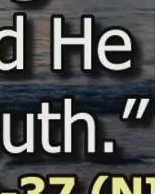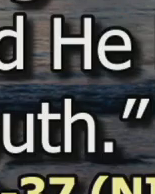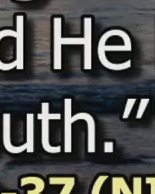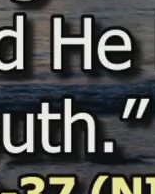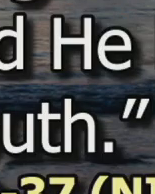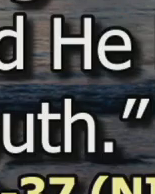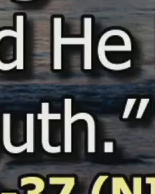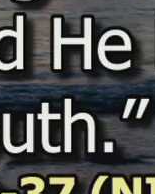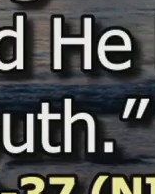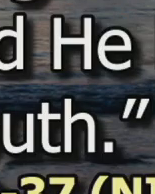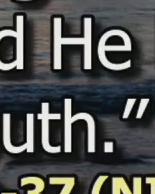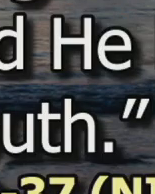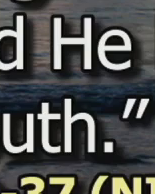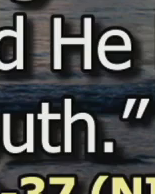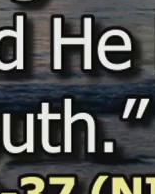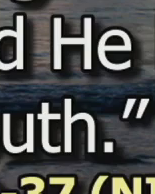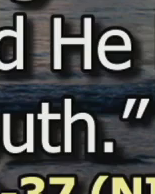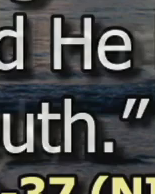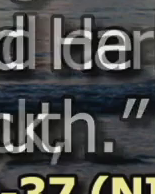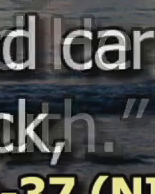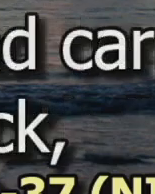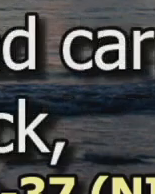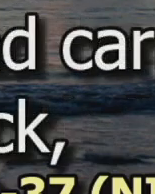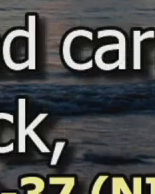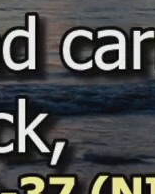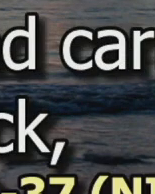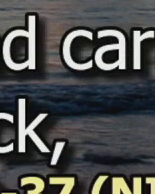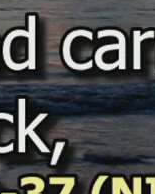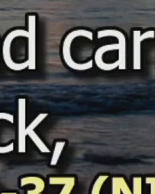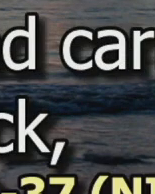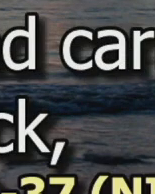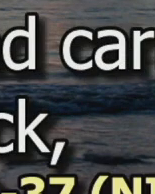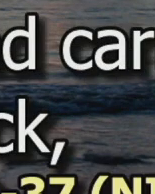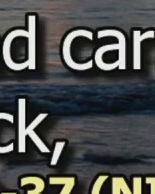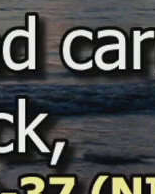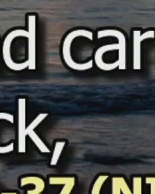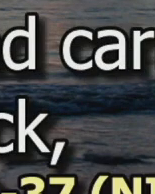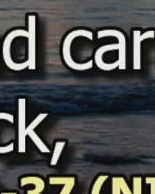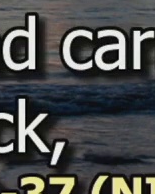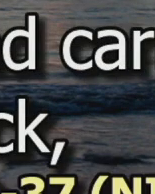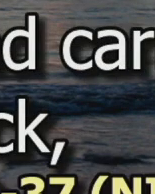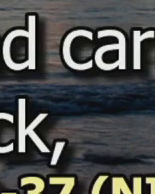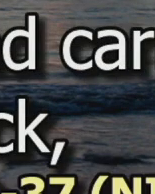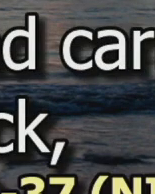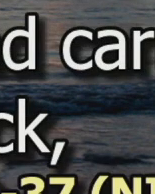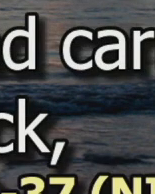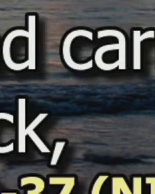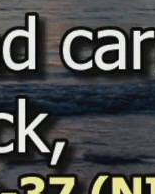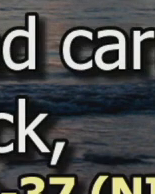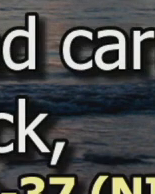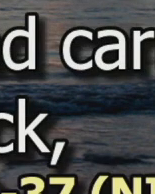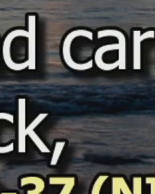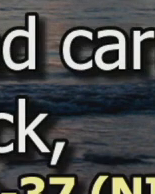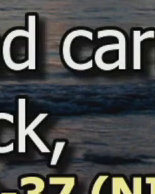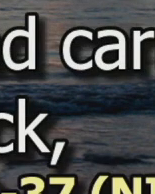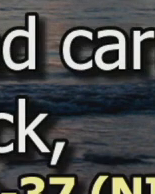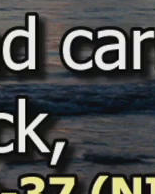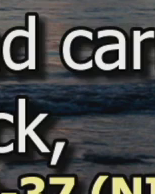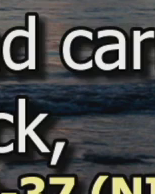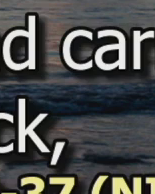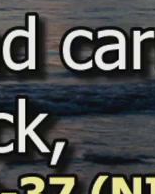34. This was a moment that the children of Israel had kept running before their enemy.